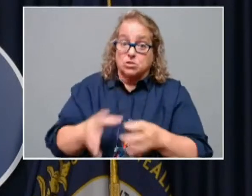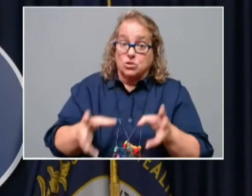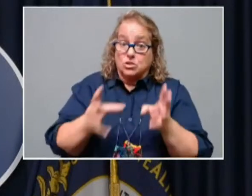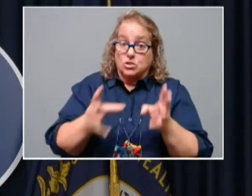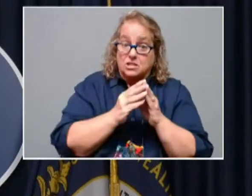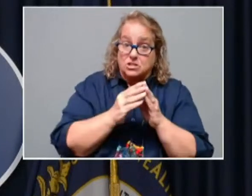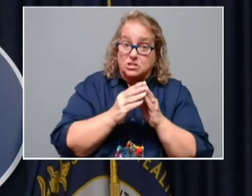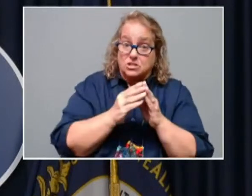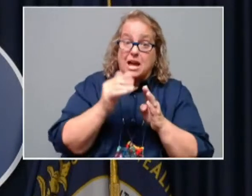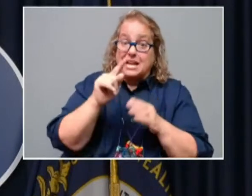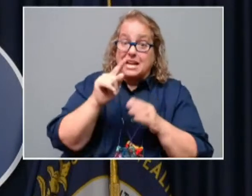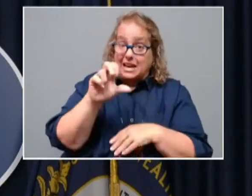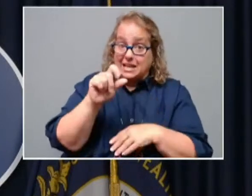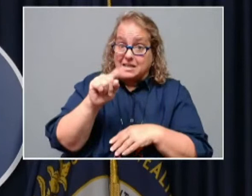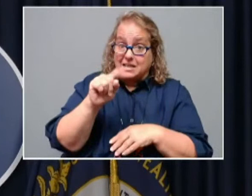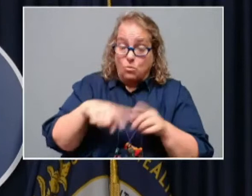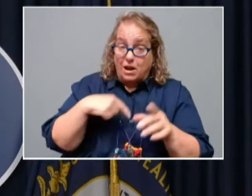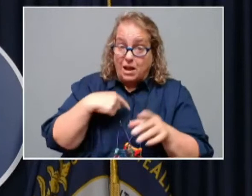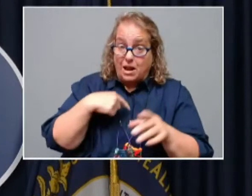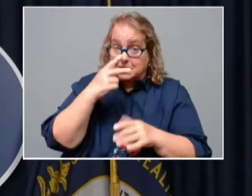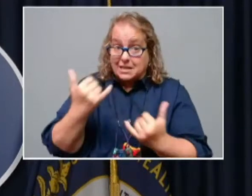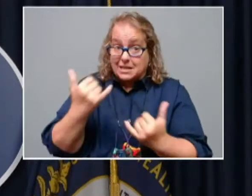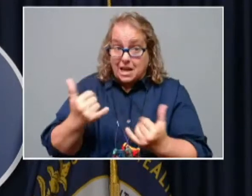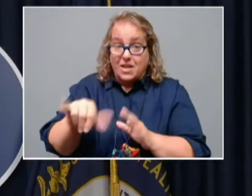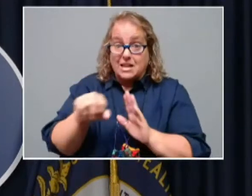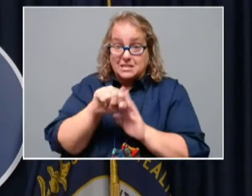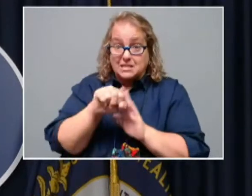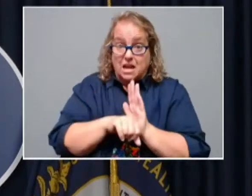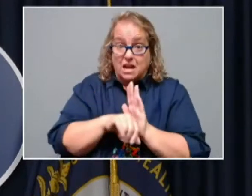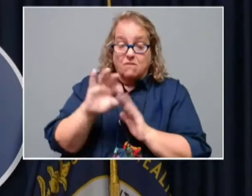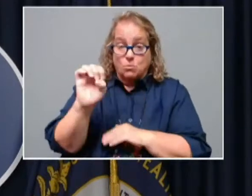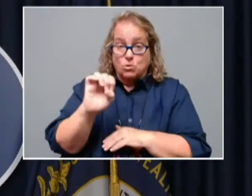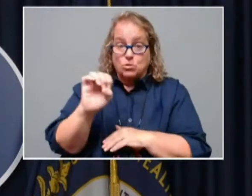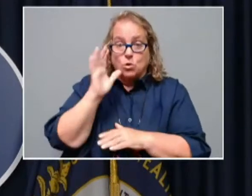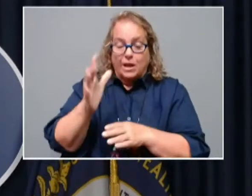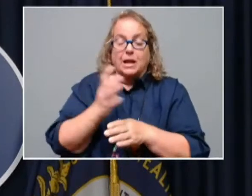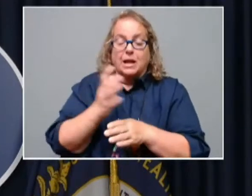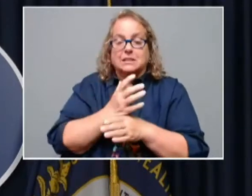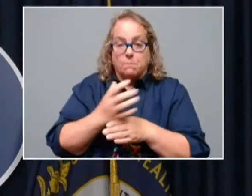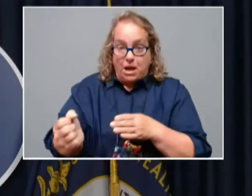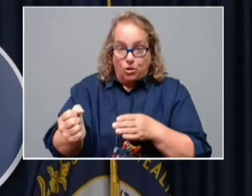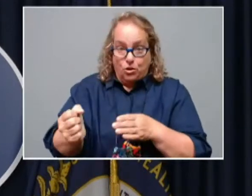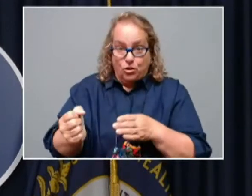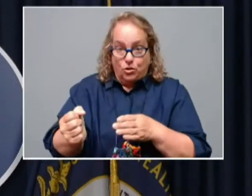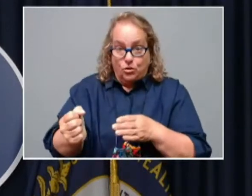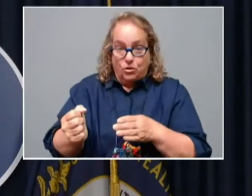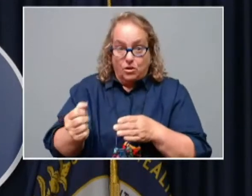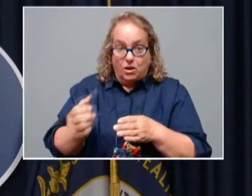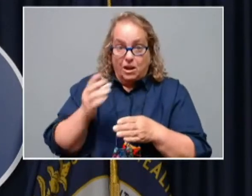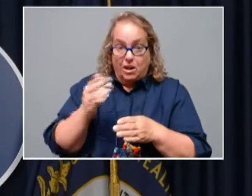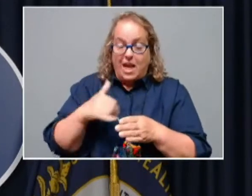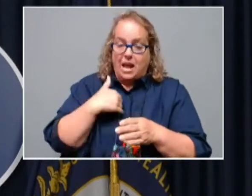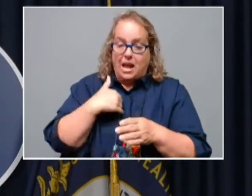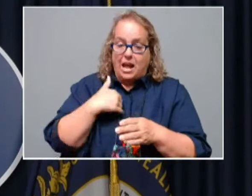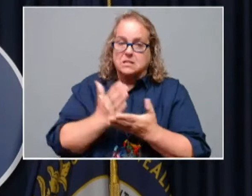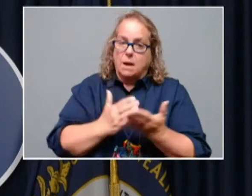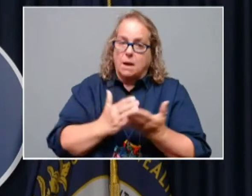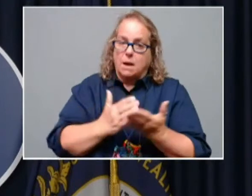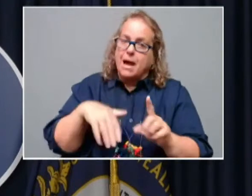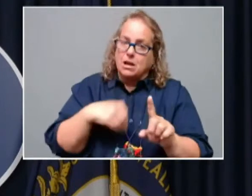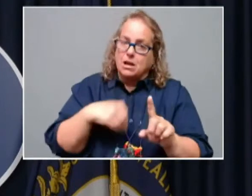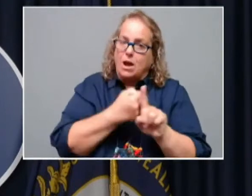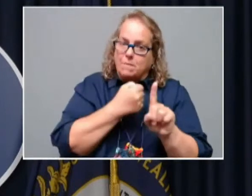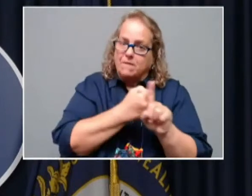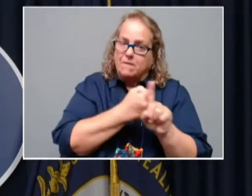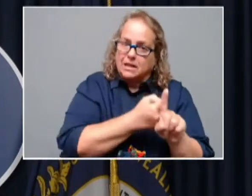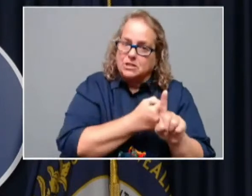seeing right now, that state of emergency will expire, and that has some ramifications. I think anybody